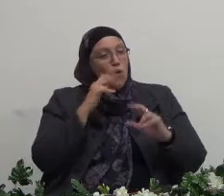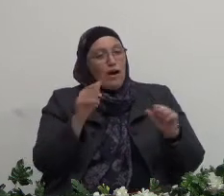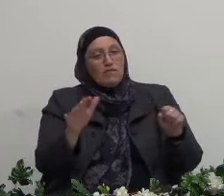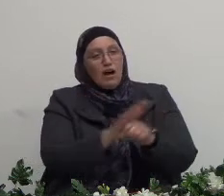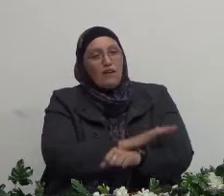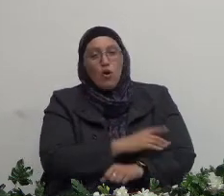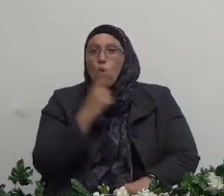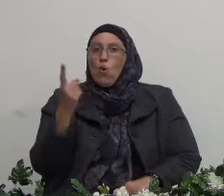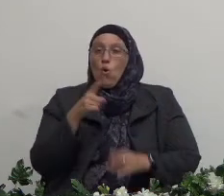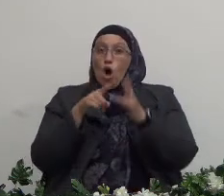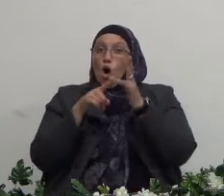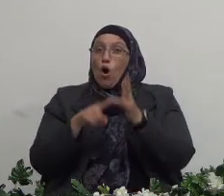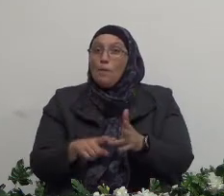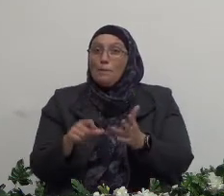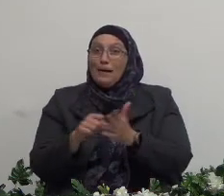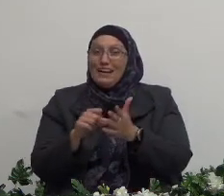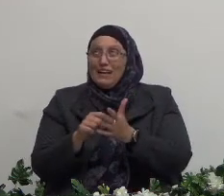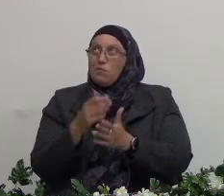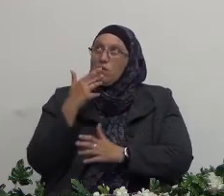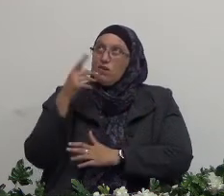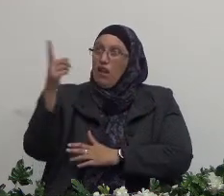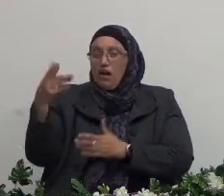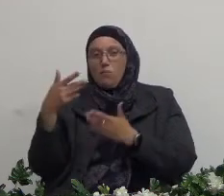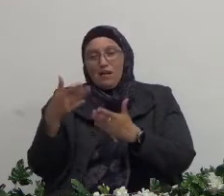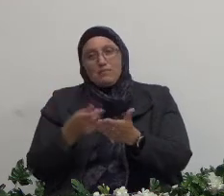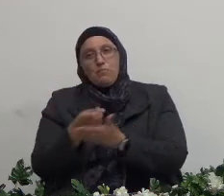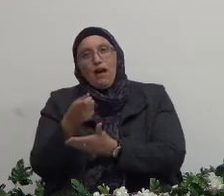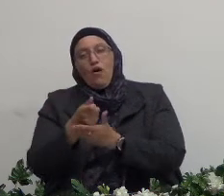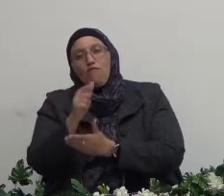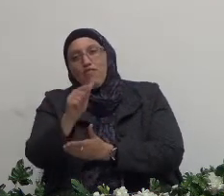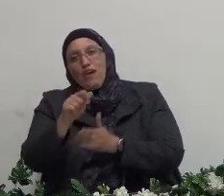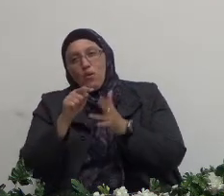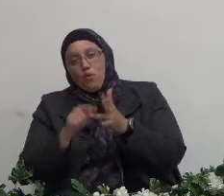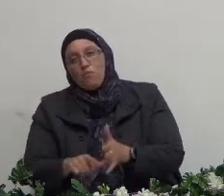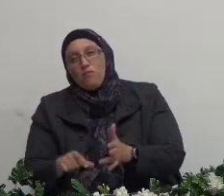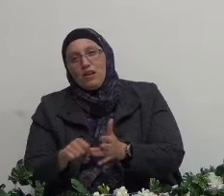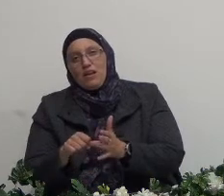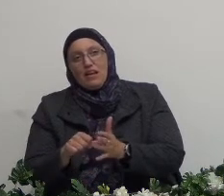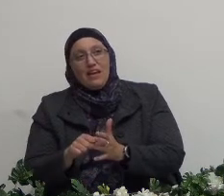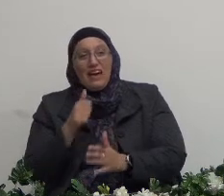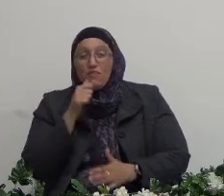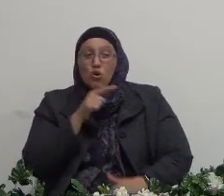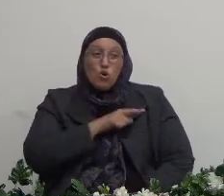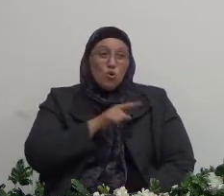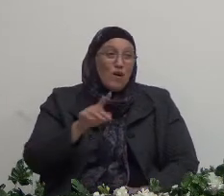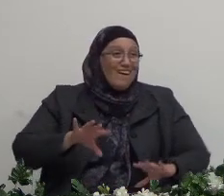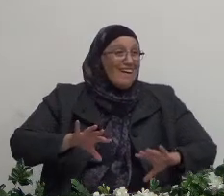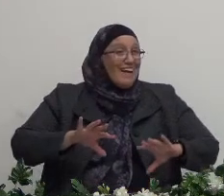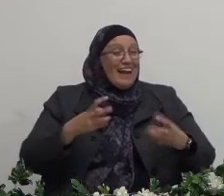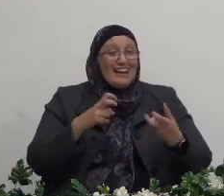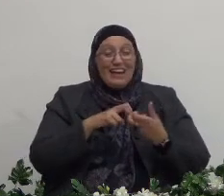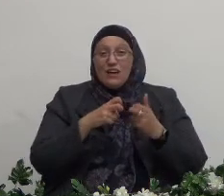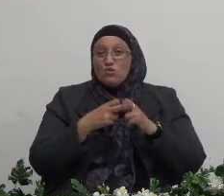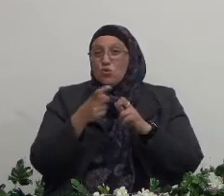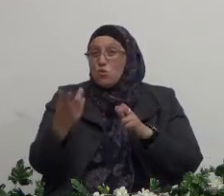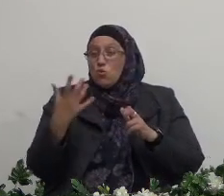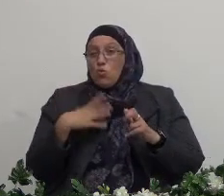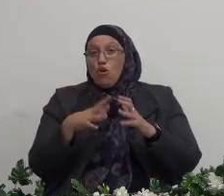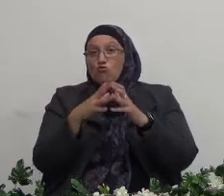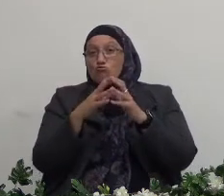debt. And if anyone has any issue that they want resolved, inshallah, on this blessed